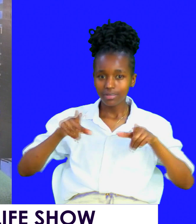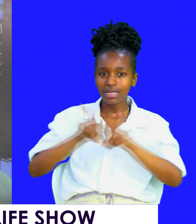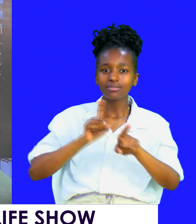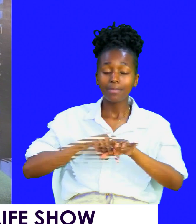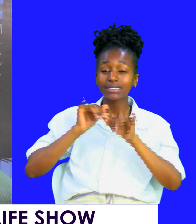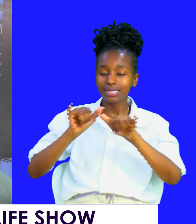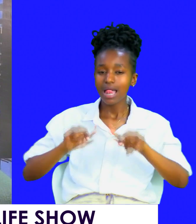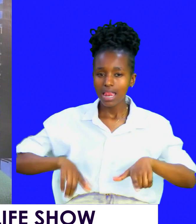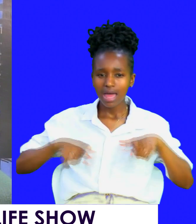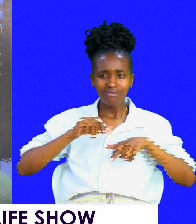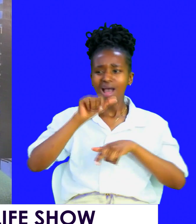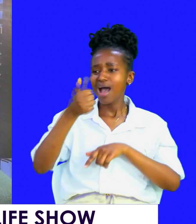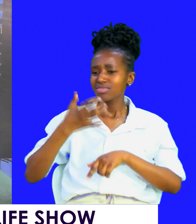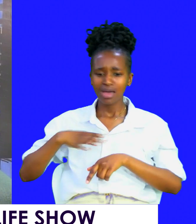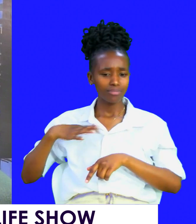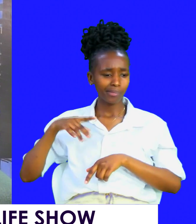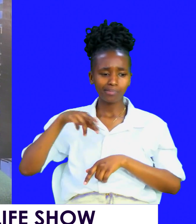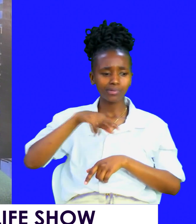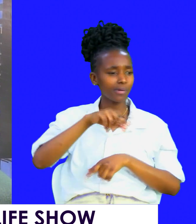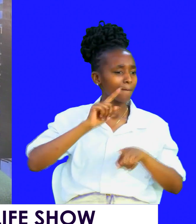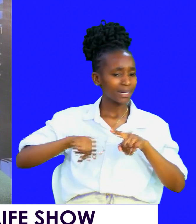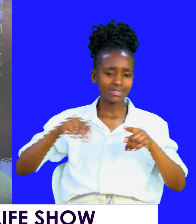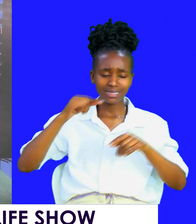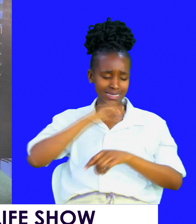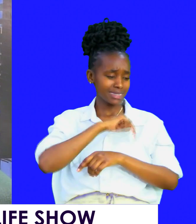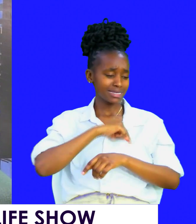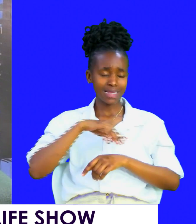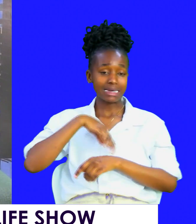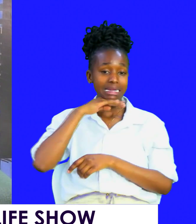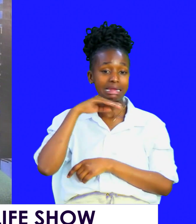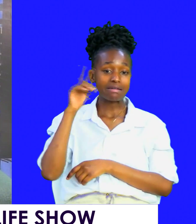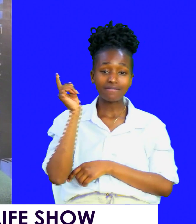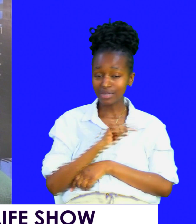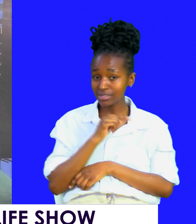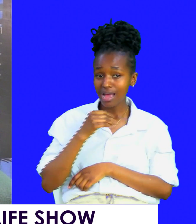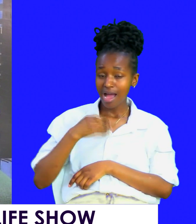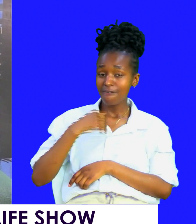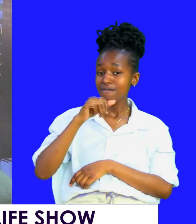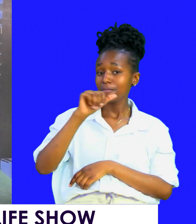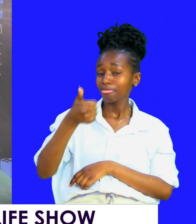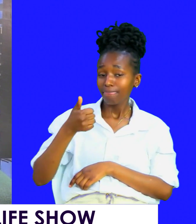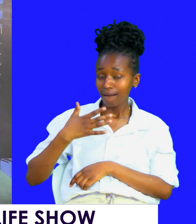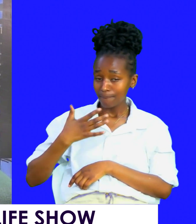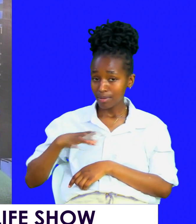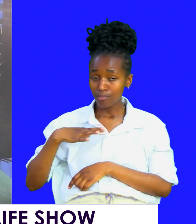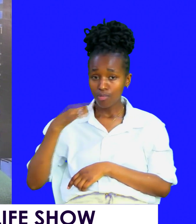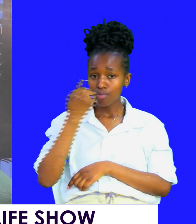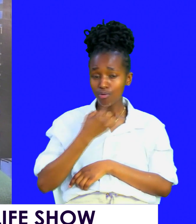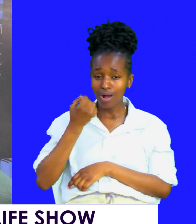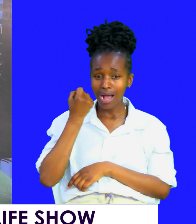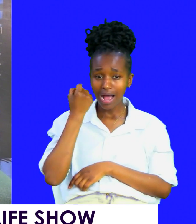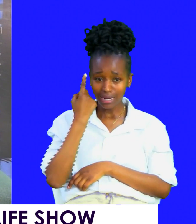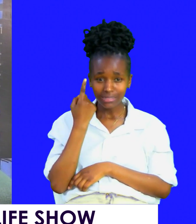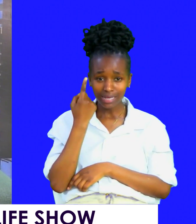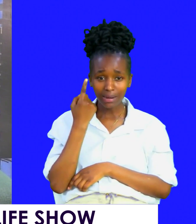are walking, but they are dead on the inside. It is only the people that understand that they don't need to